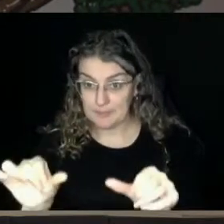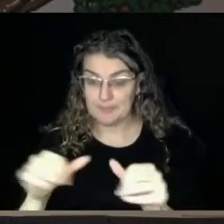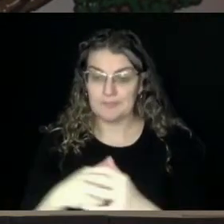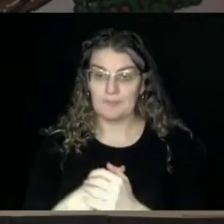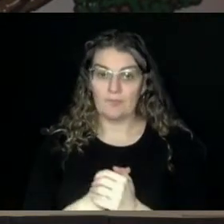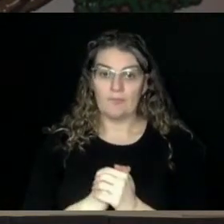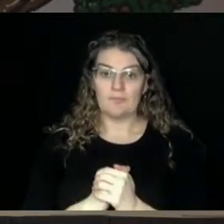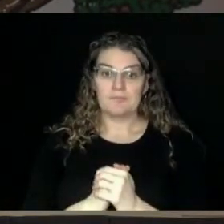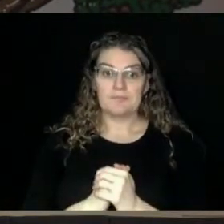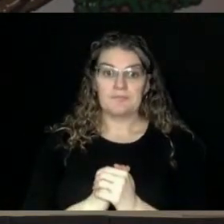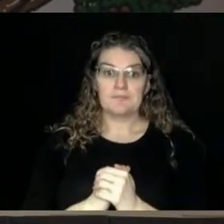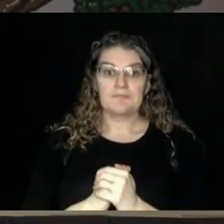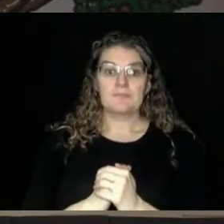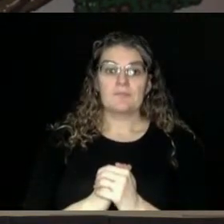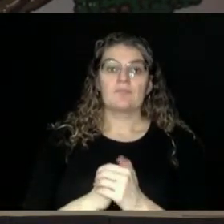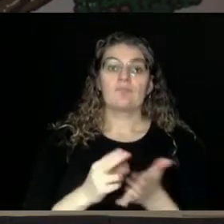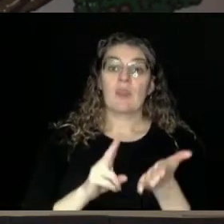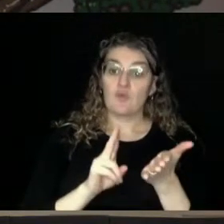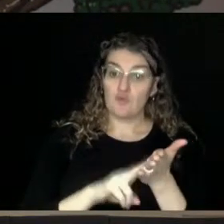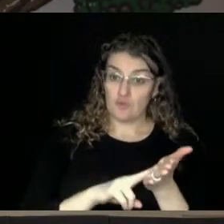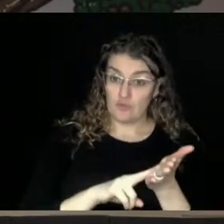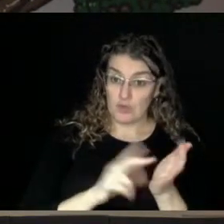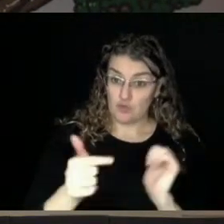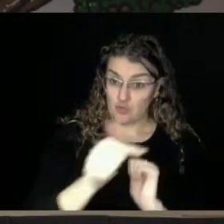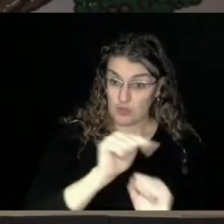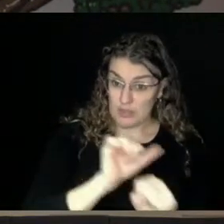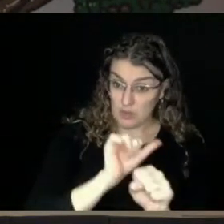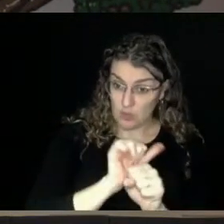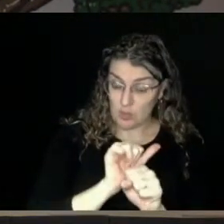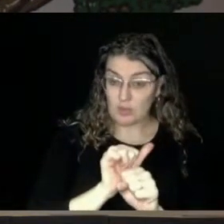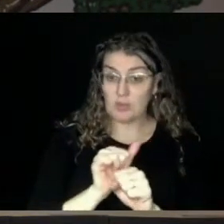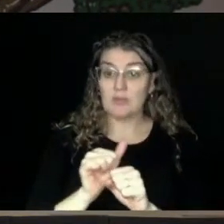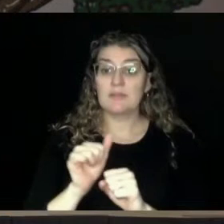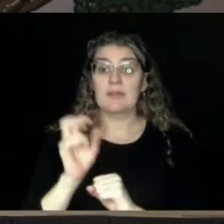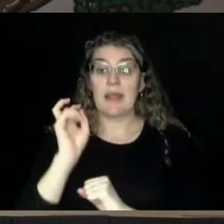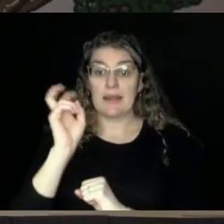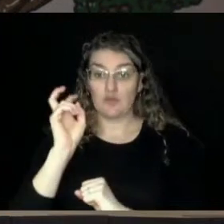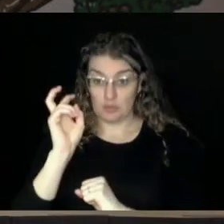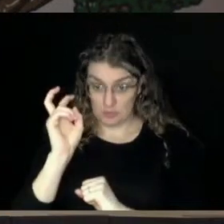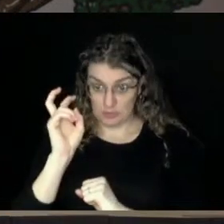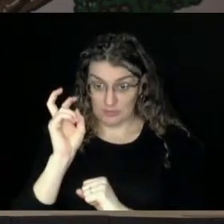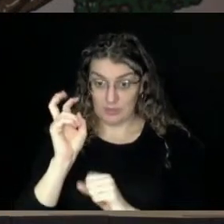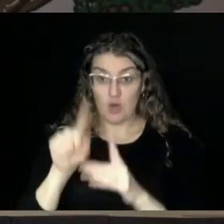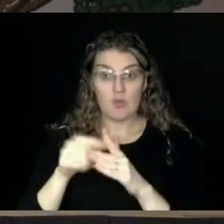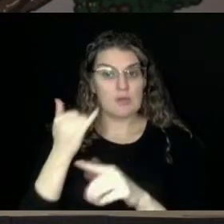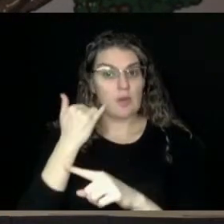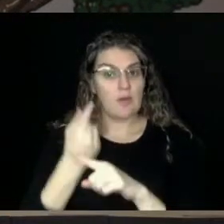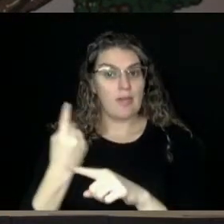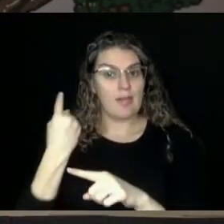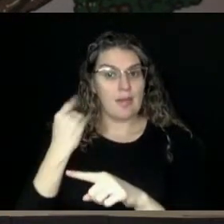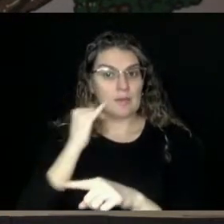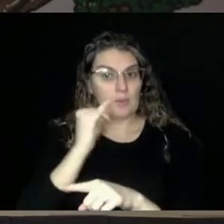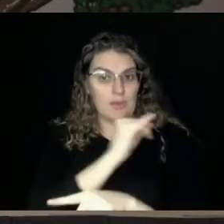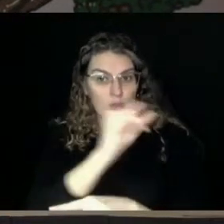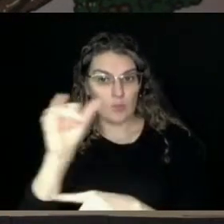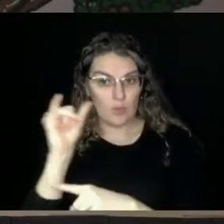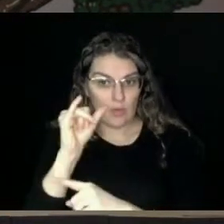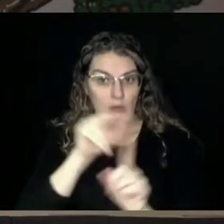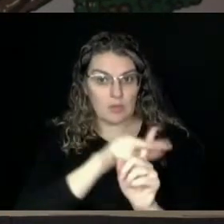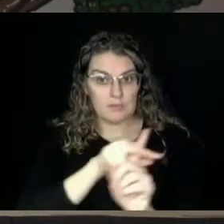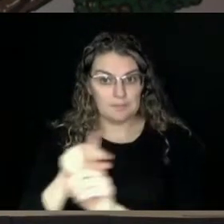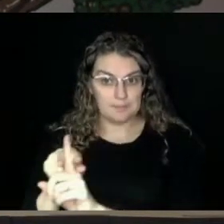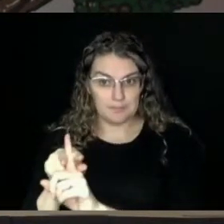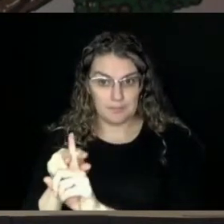Registered rotational workers and registered truck drivers have been receiving calls since last week to be booked for their vaccine appointments as